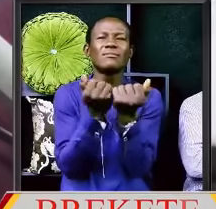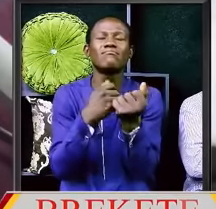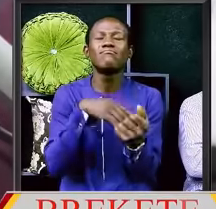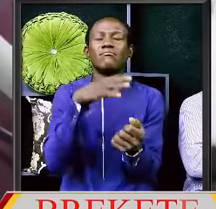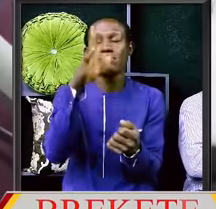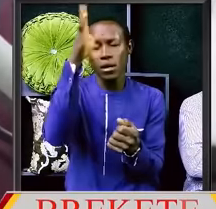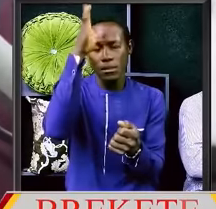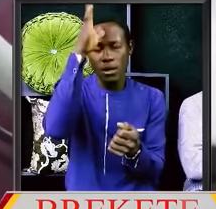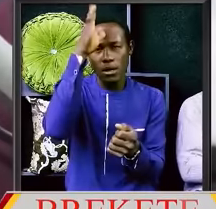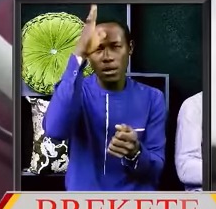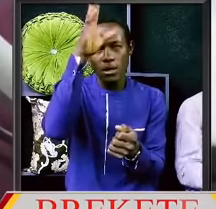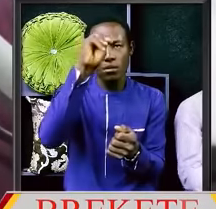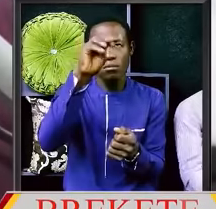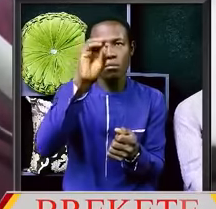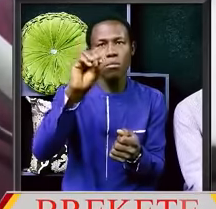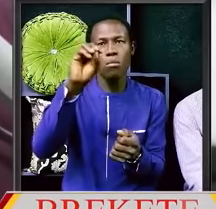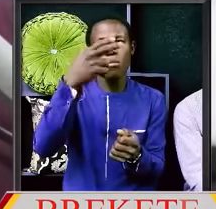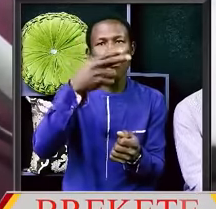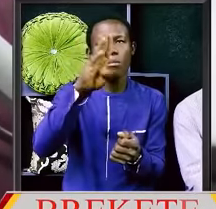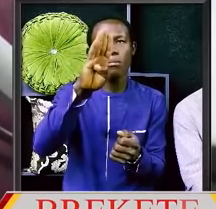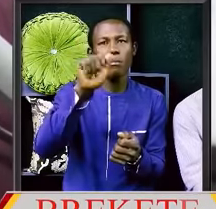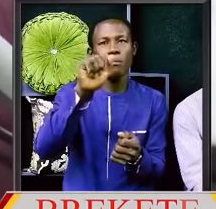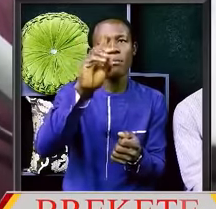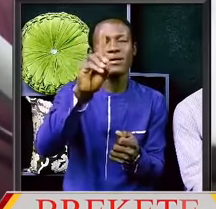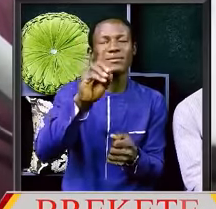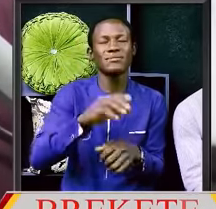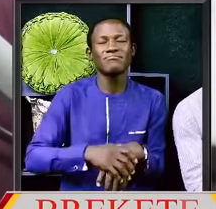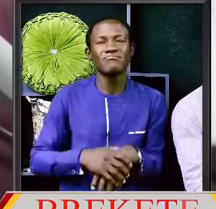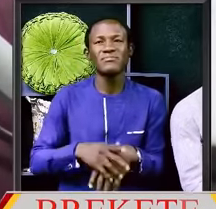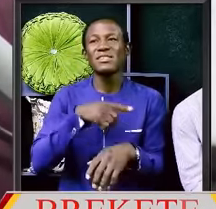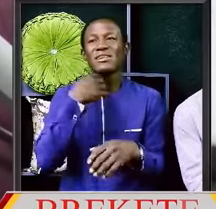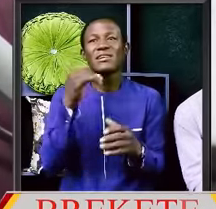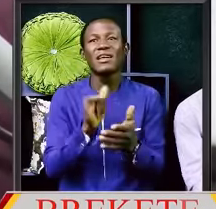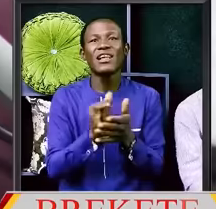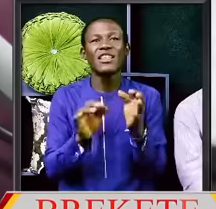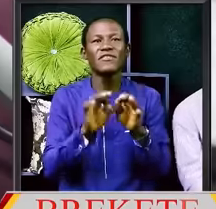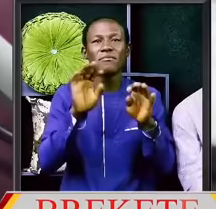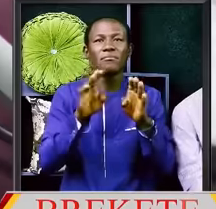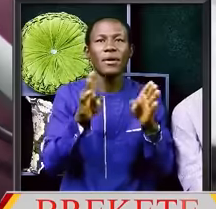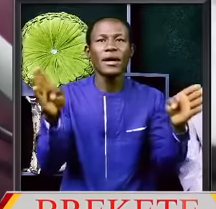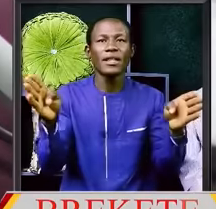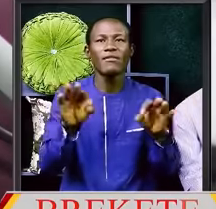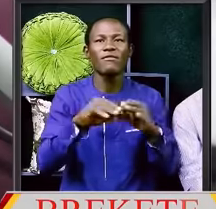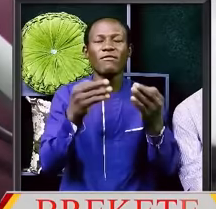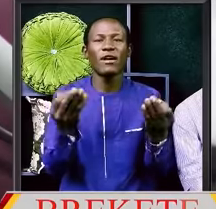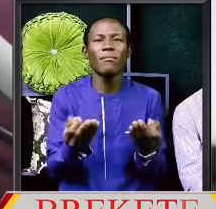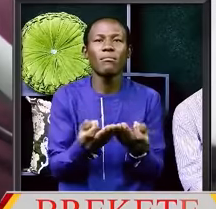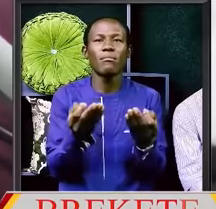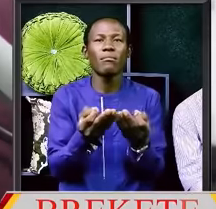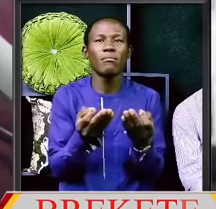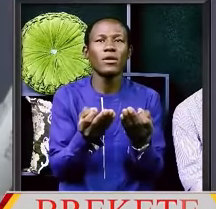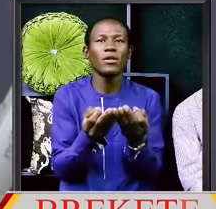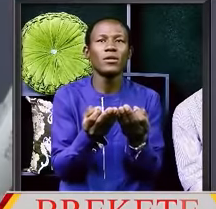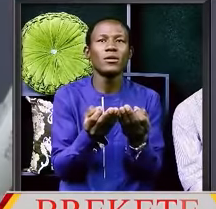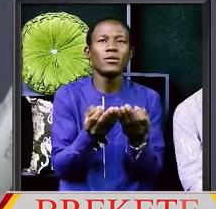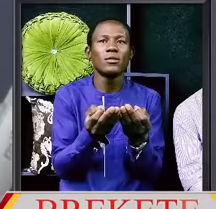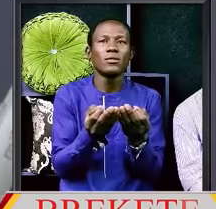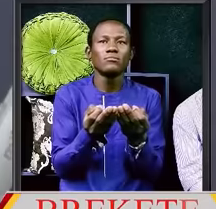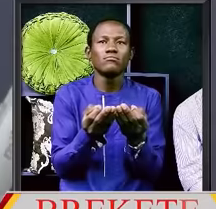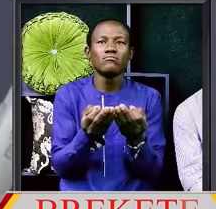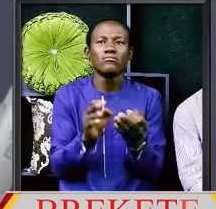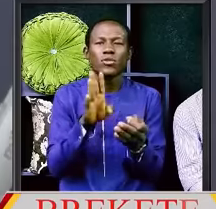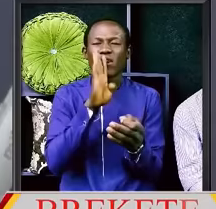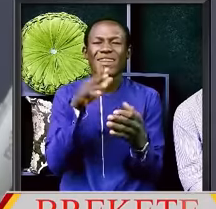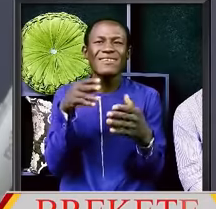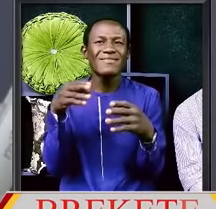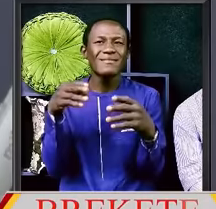account. This na person right, I'm not be me the talker. I be no one user. Them make